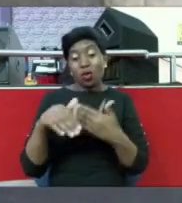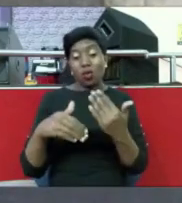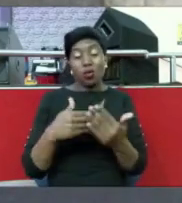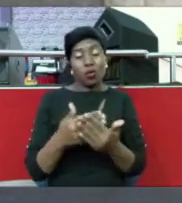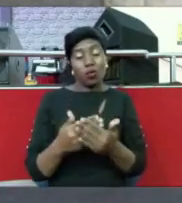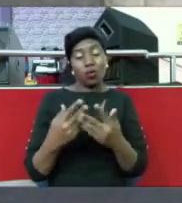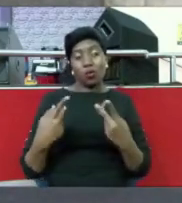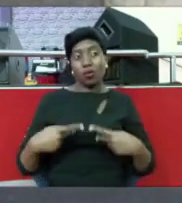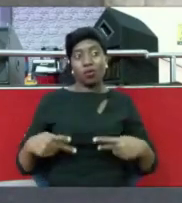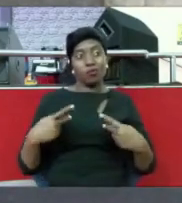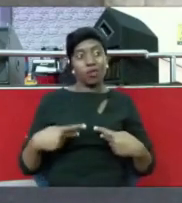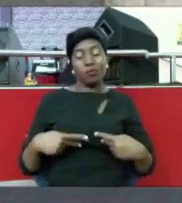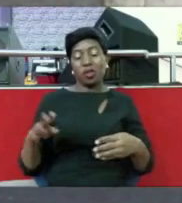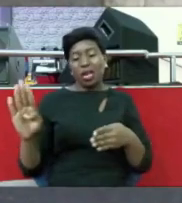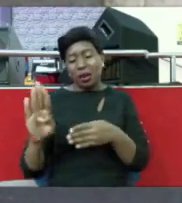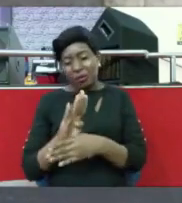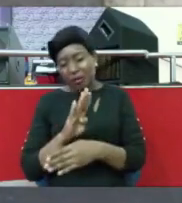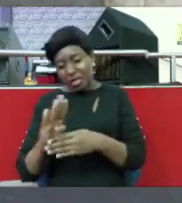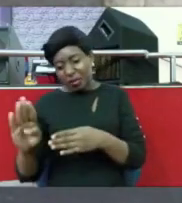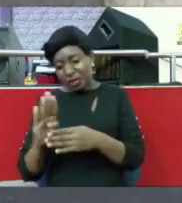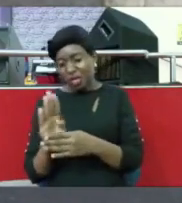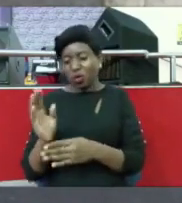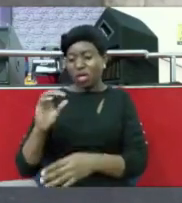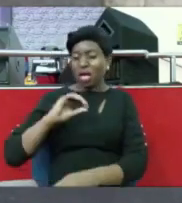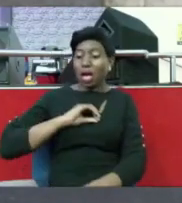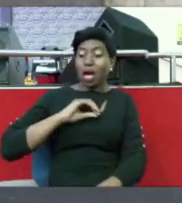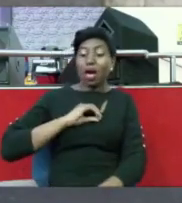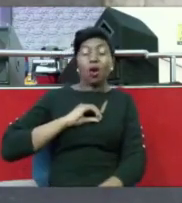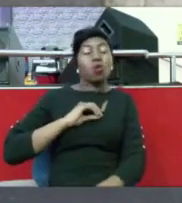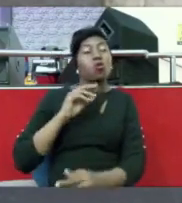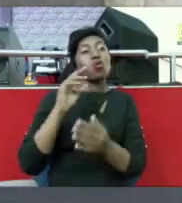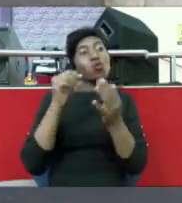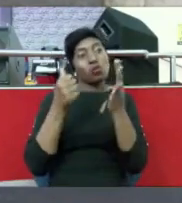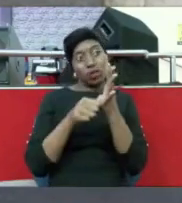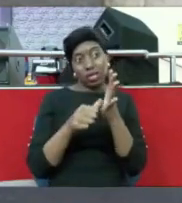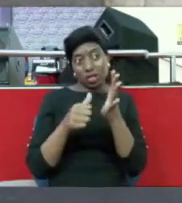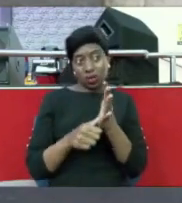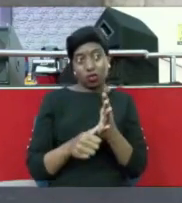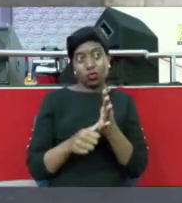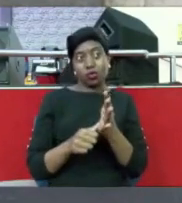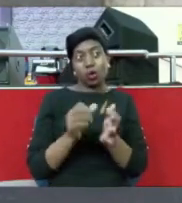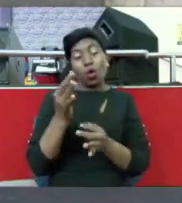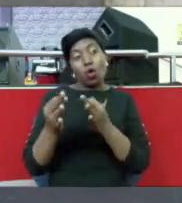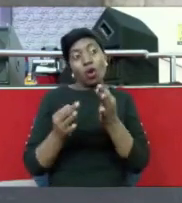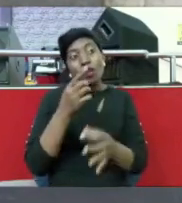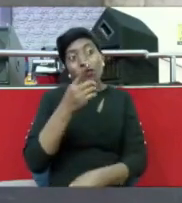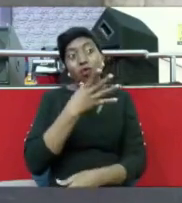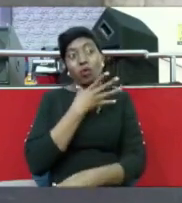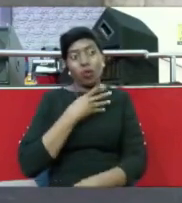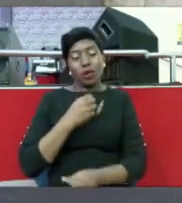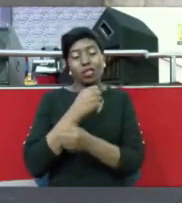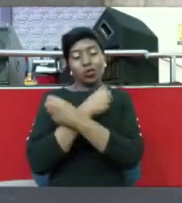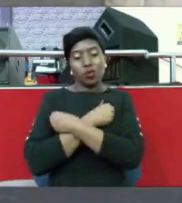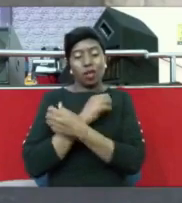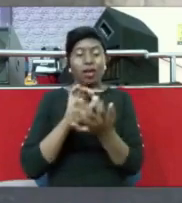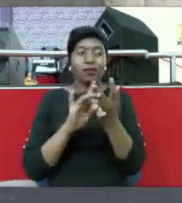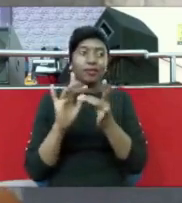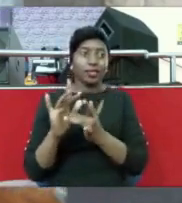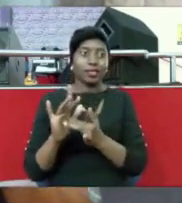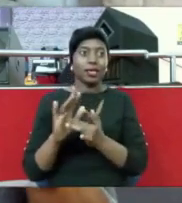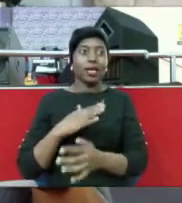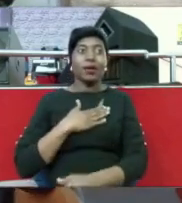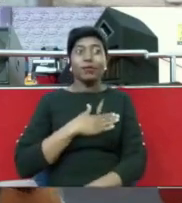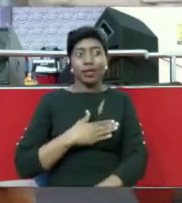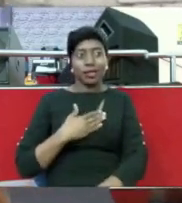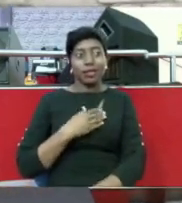Because everyone anashughulikia yake. Is working on his own case. Kama unataka kumpenda Kristo, mpende. If you want to love Jesus, just love Jesus. Yaani